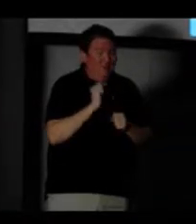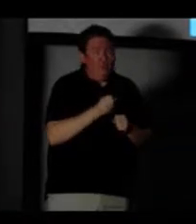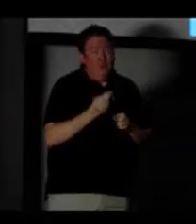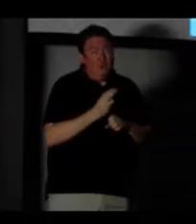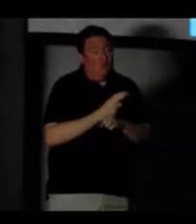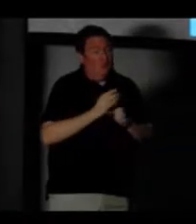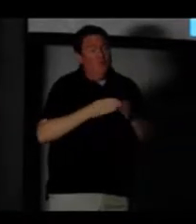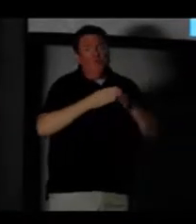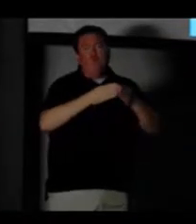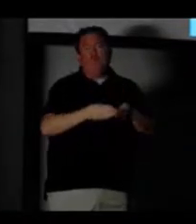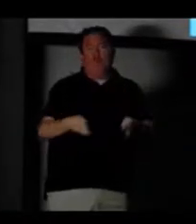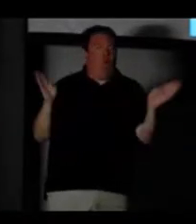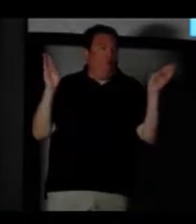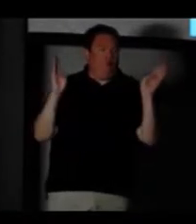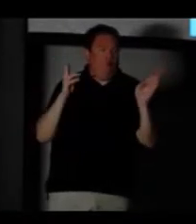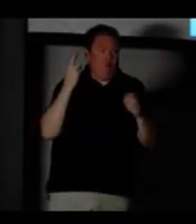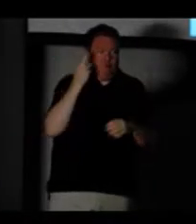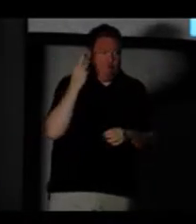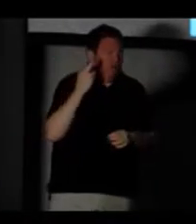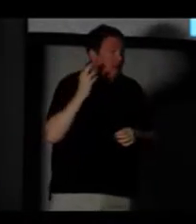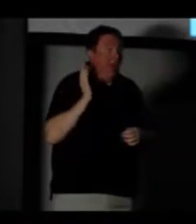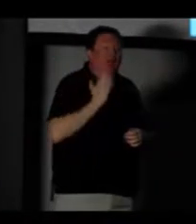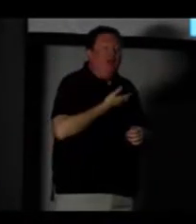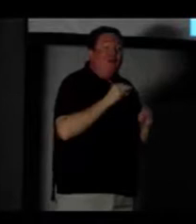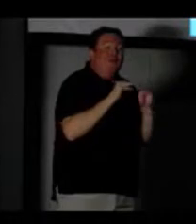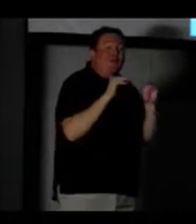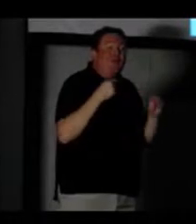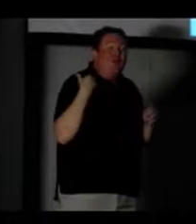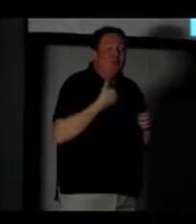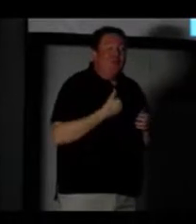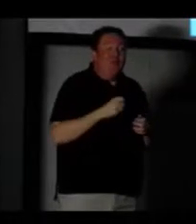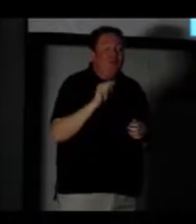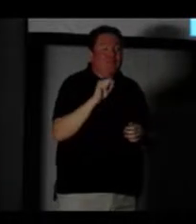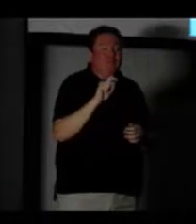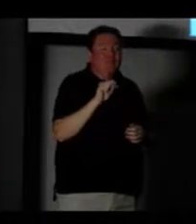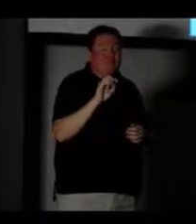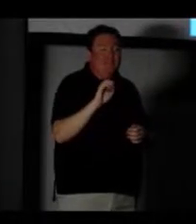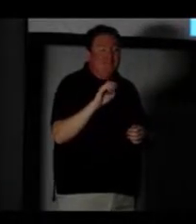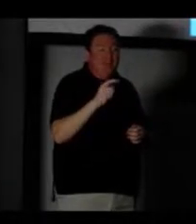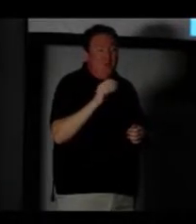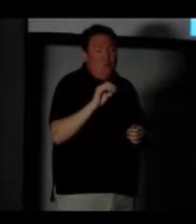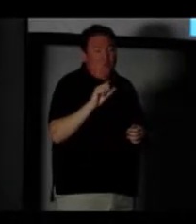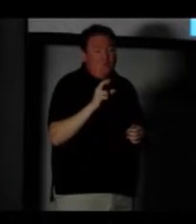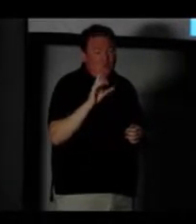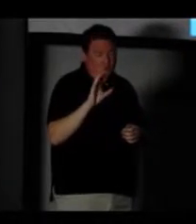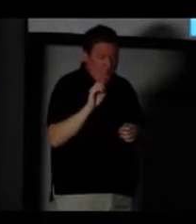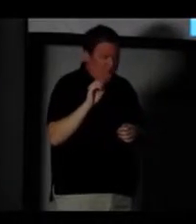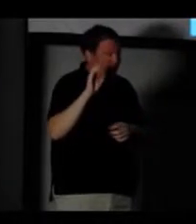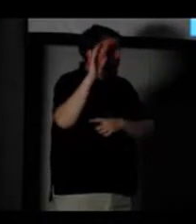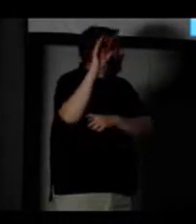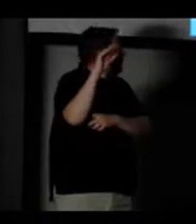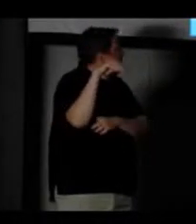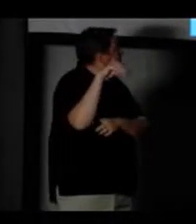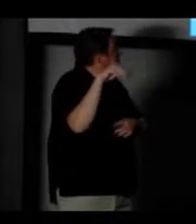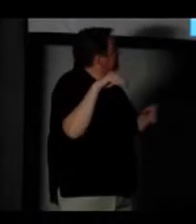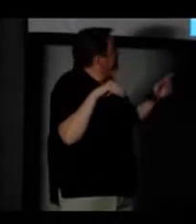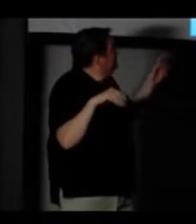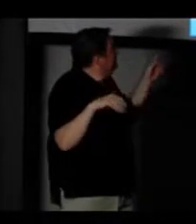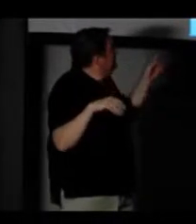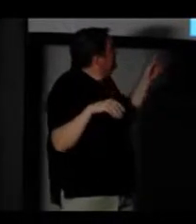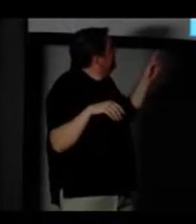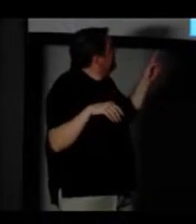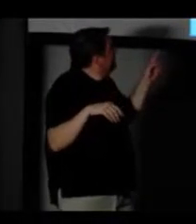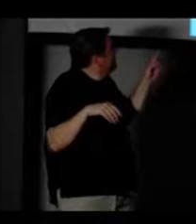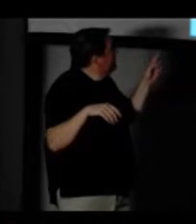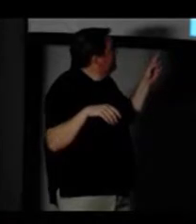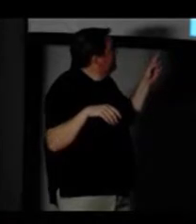that. So for example, at our museum, we recently brought this stegosaurus in, to put into one of our halls,